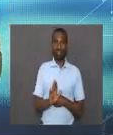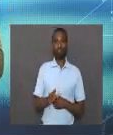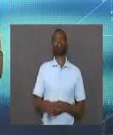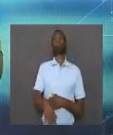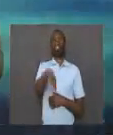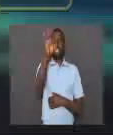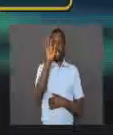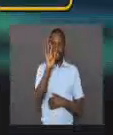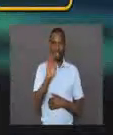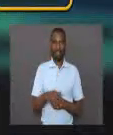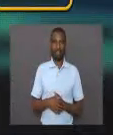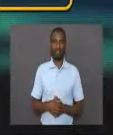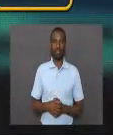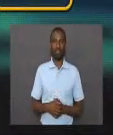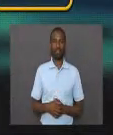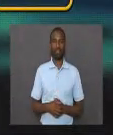founded.